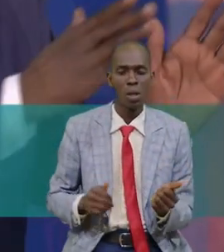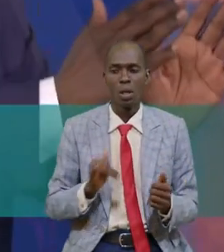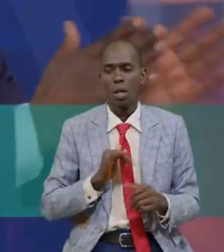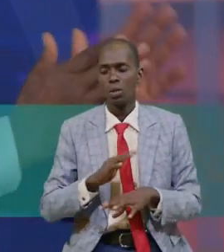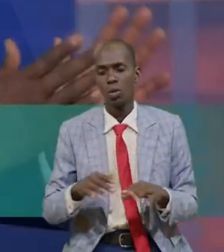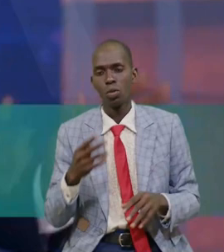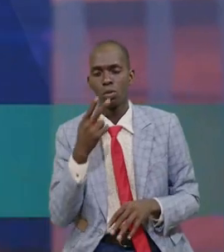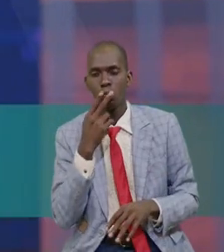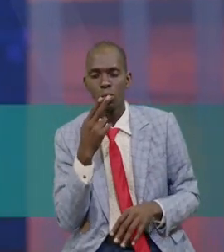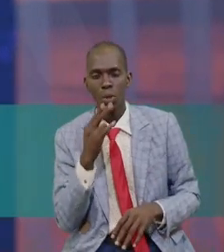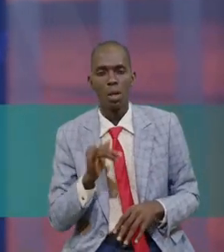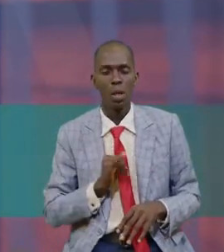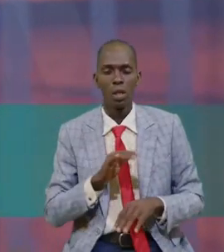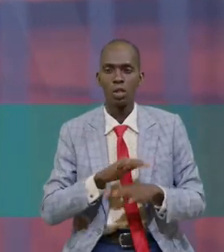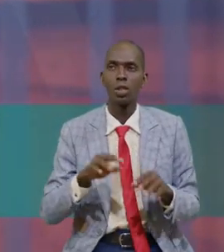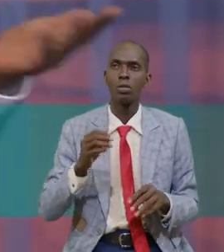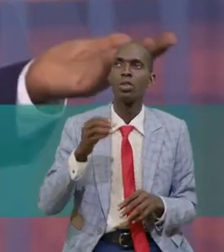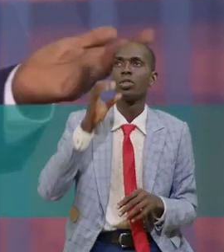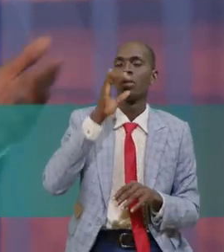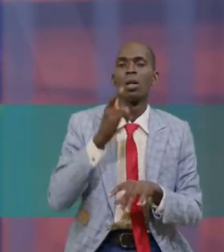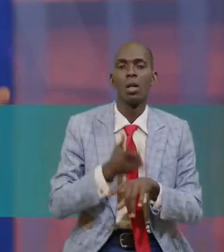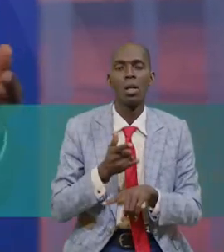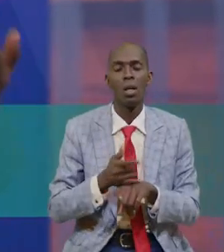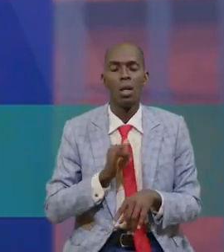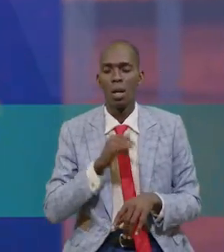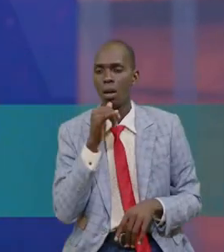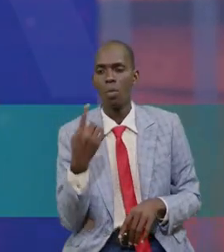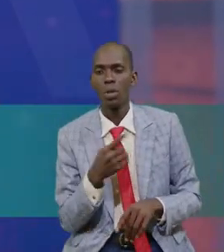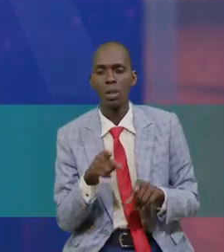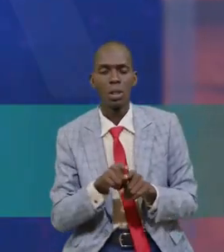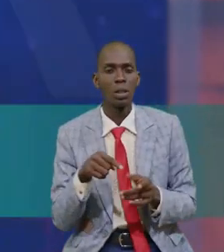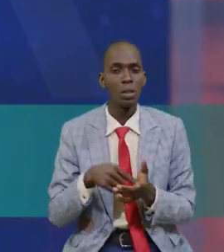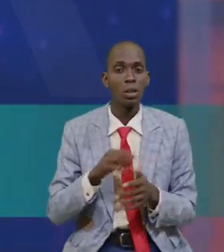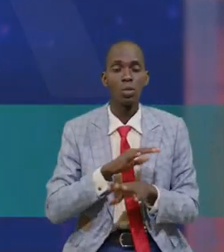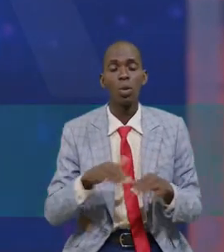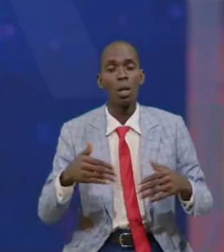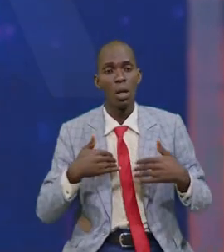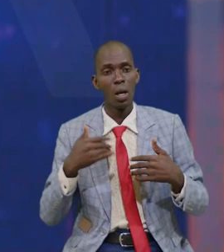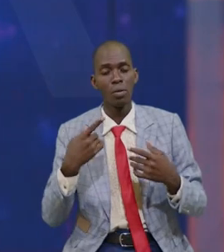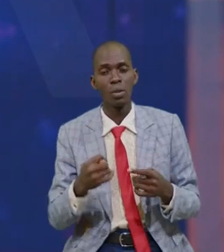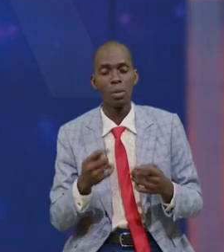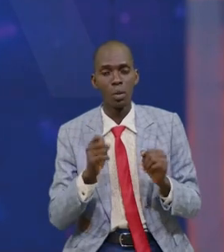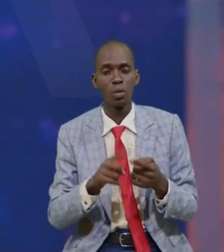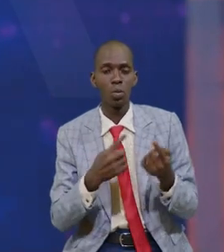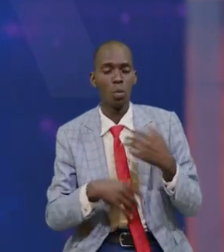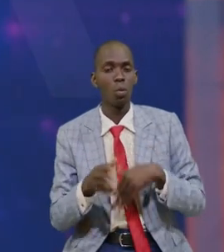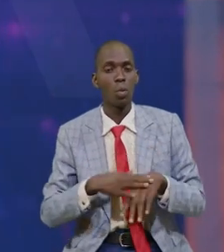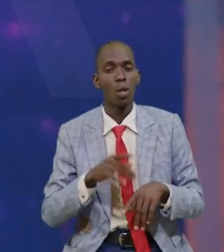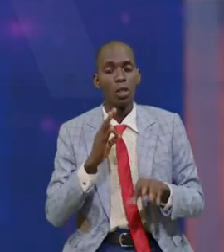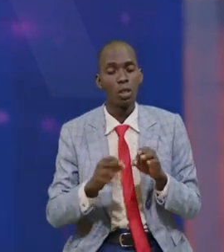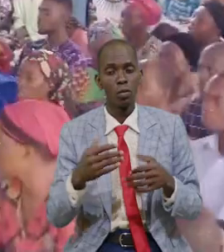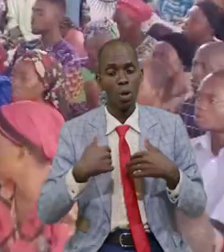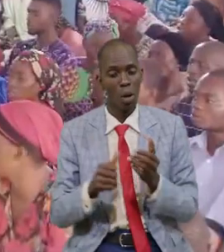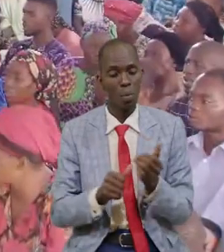always upright, I'm always like this. They don't have the power, but Samson came back. If you are backsliding today, you'll